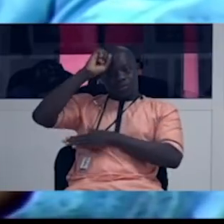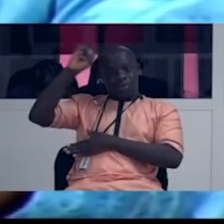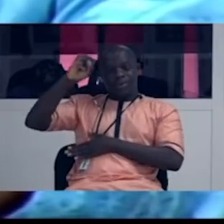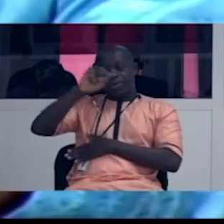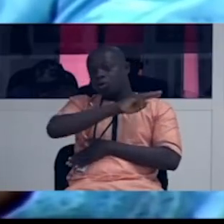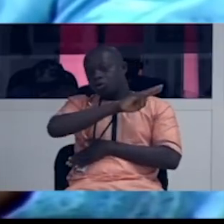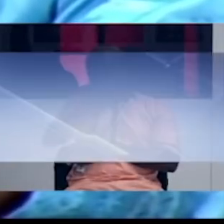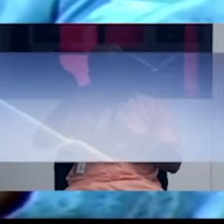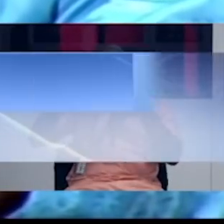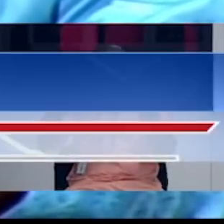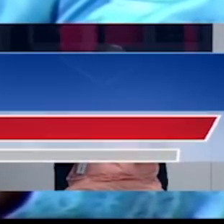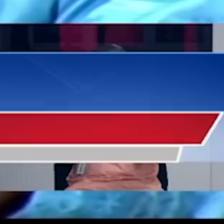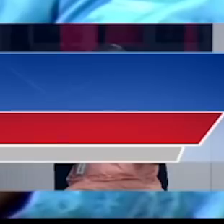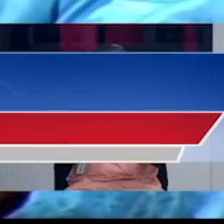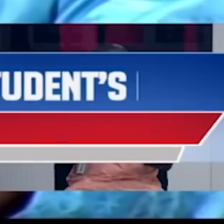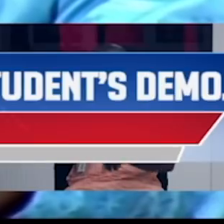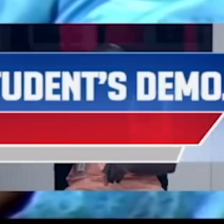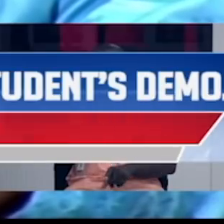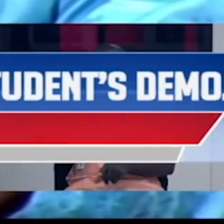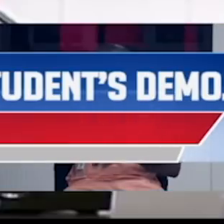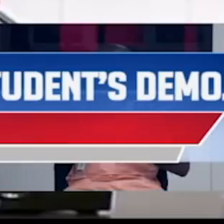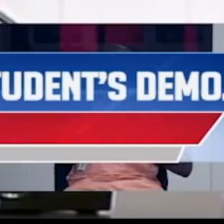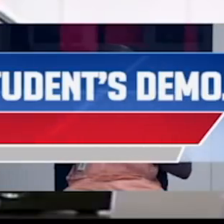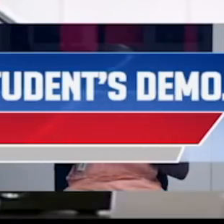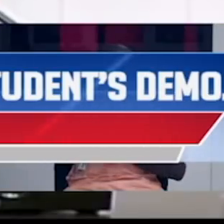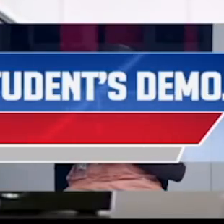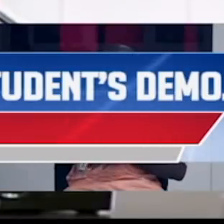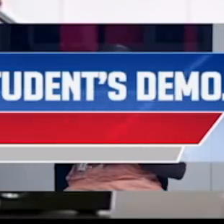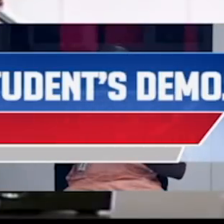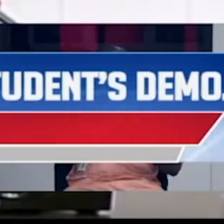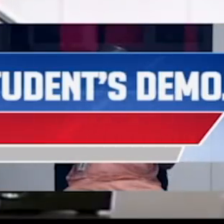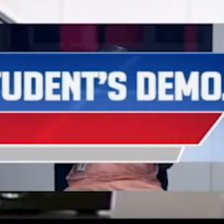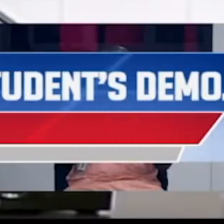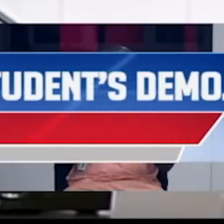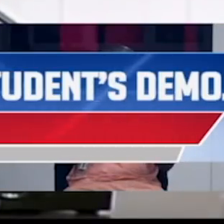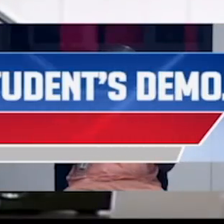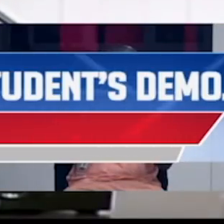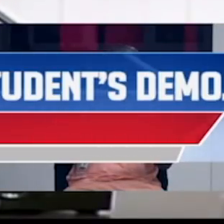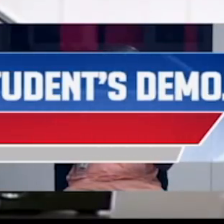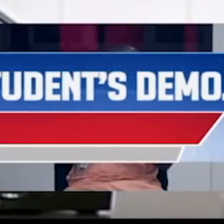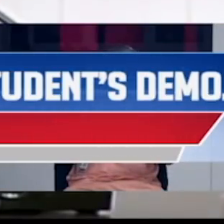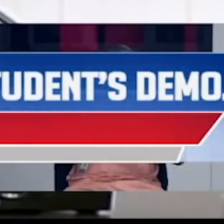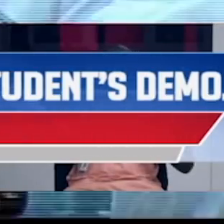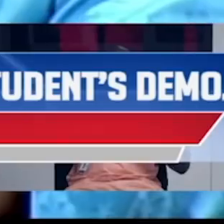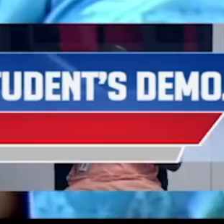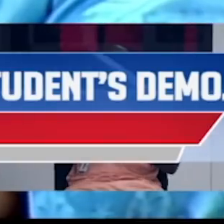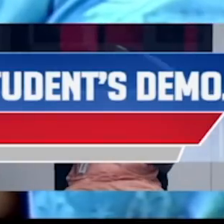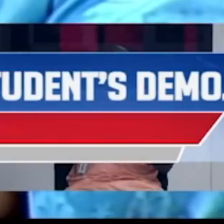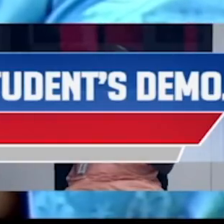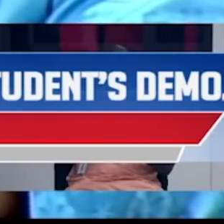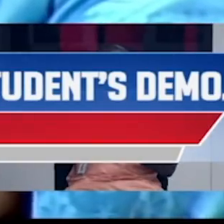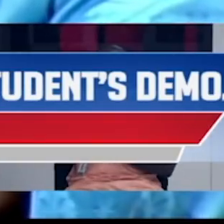to the hospital to check on the victims and agreed that the situation as if all was okay to the president, when in